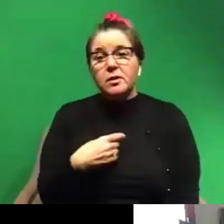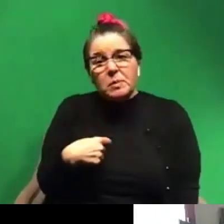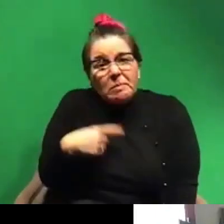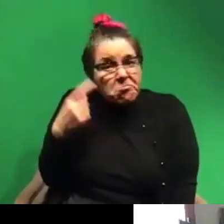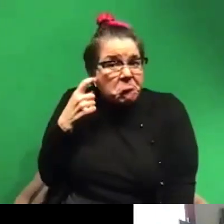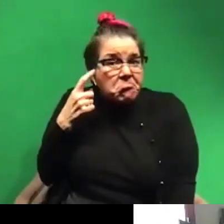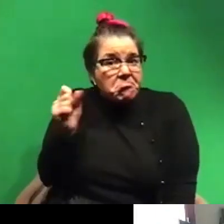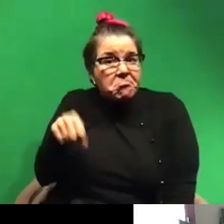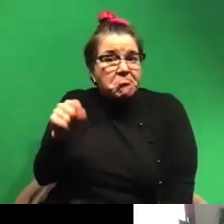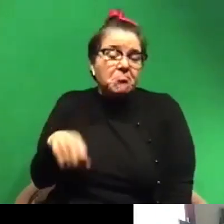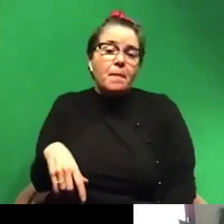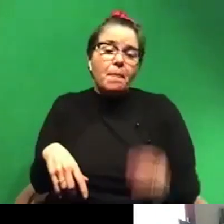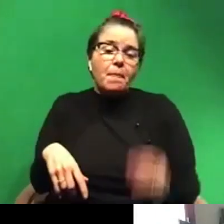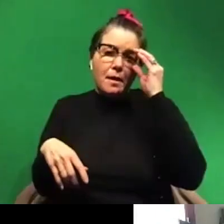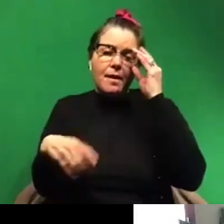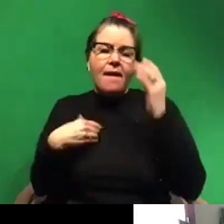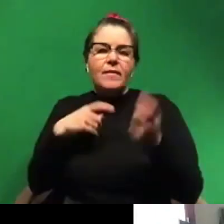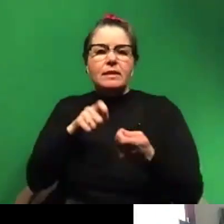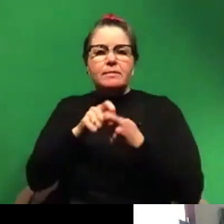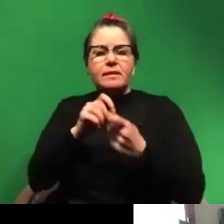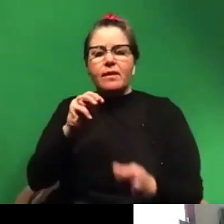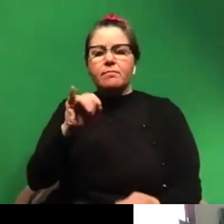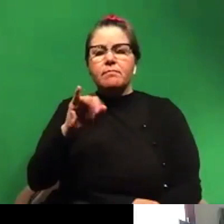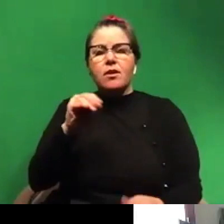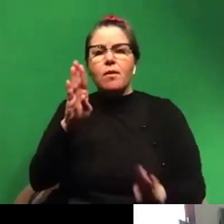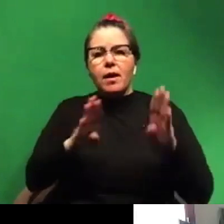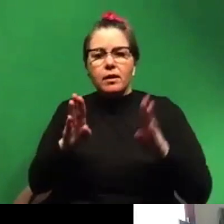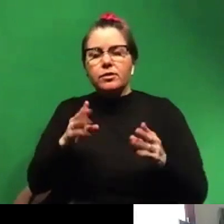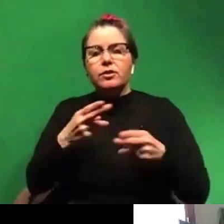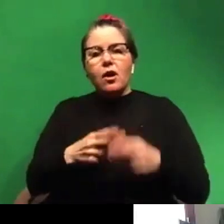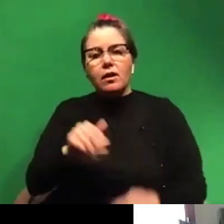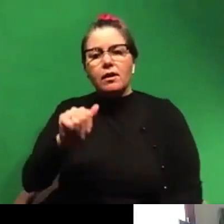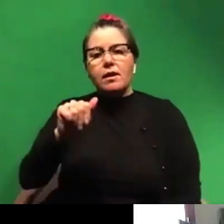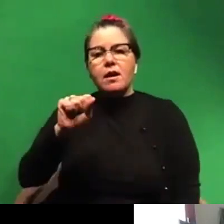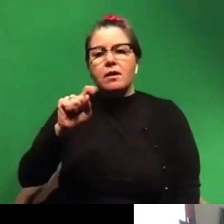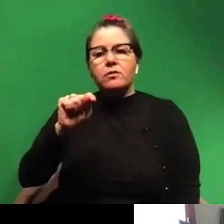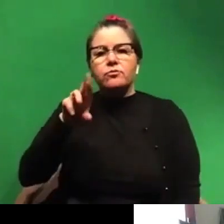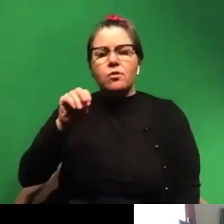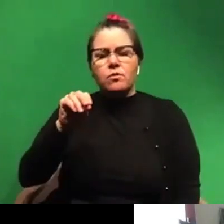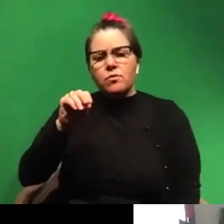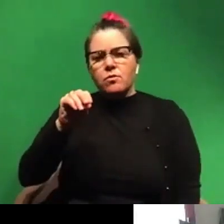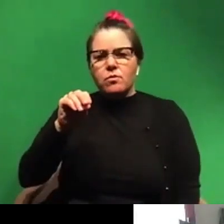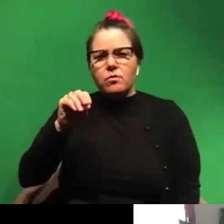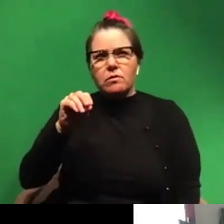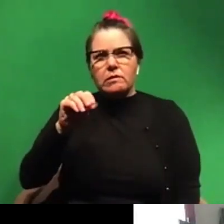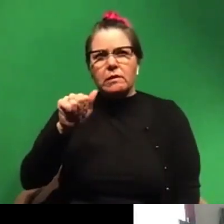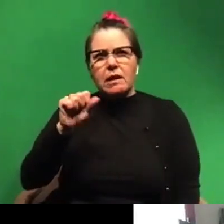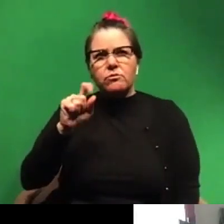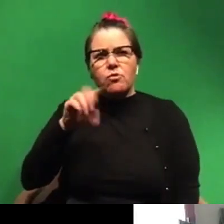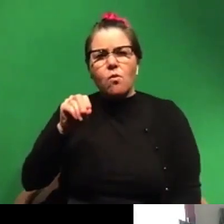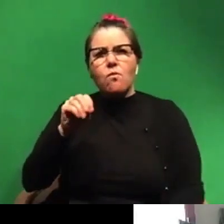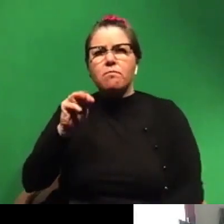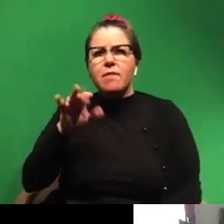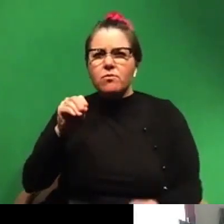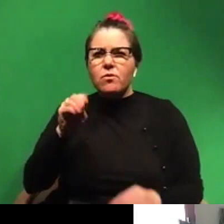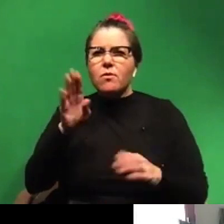And there are specific microbiologists called astromicrobiologists, I